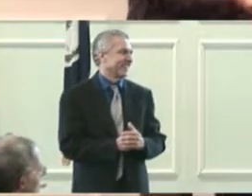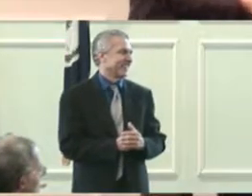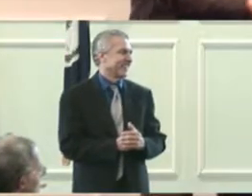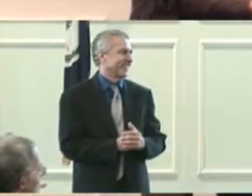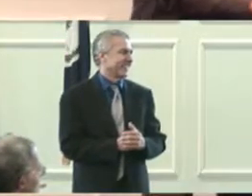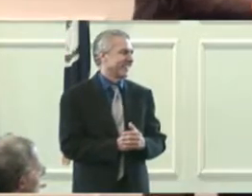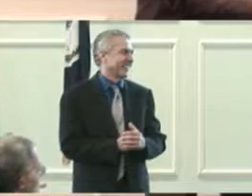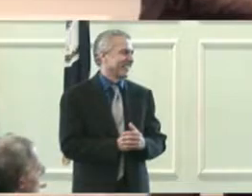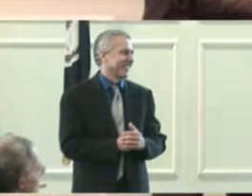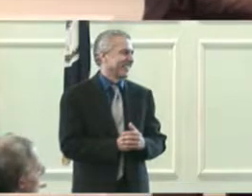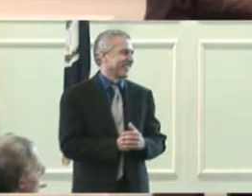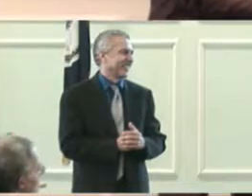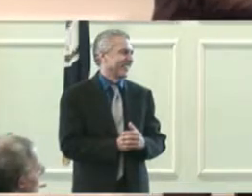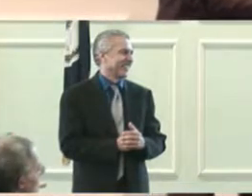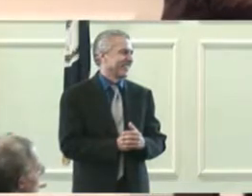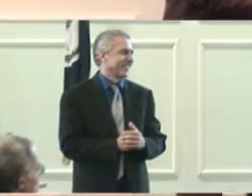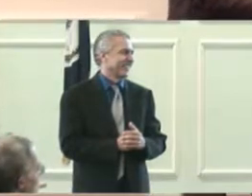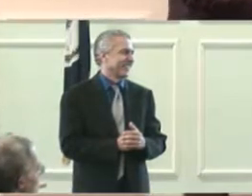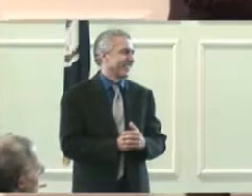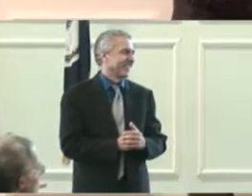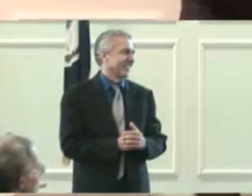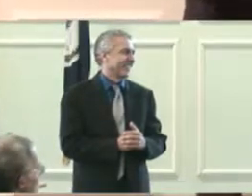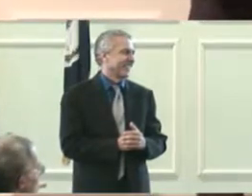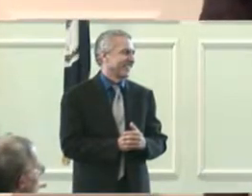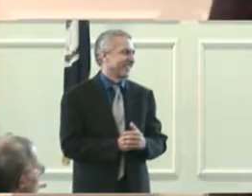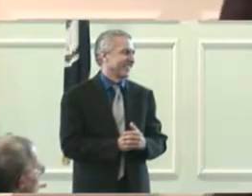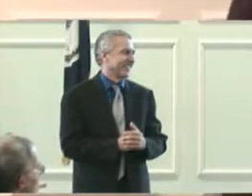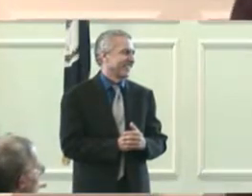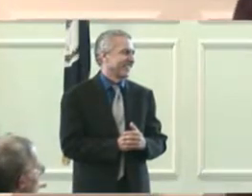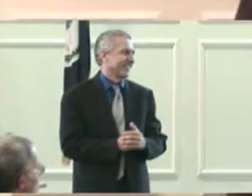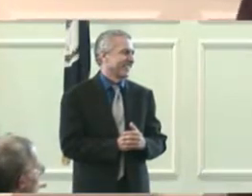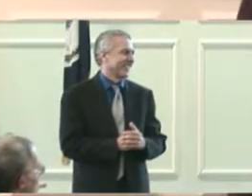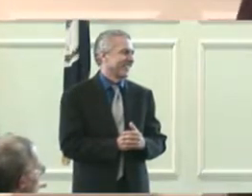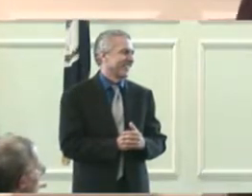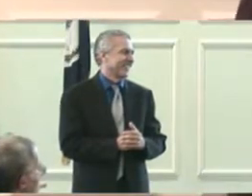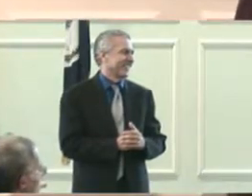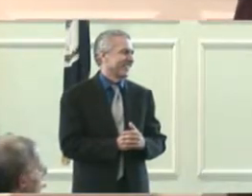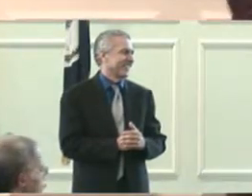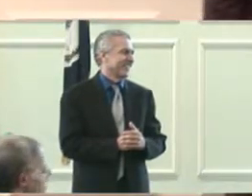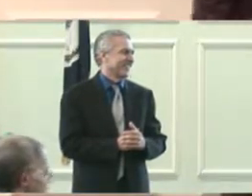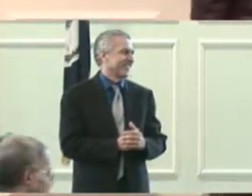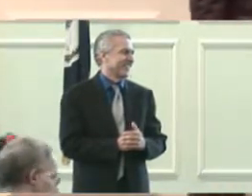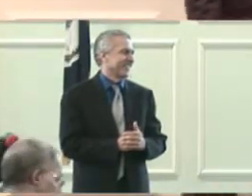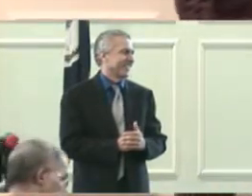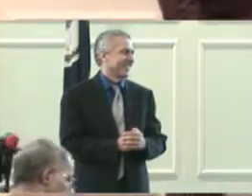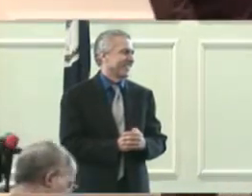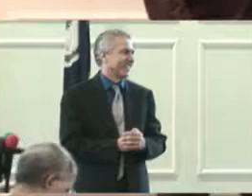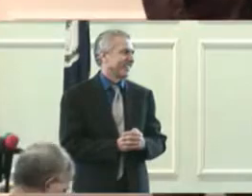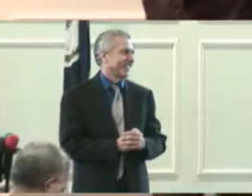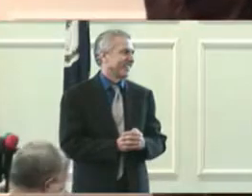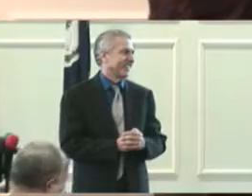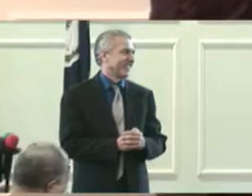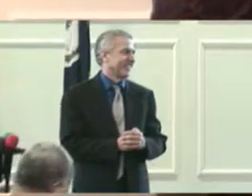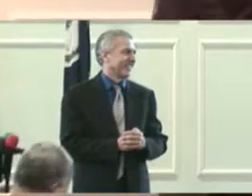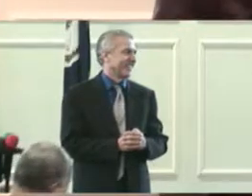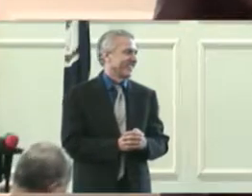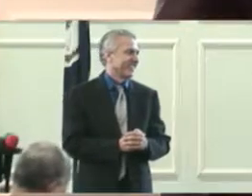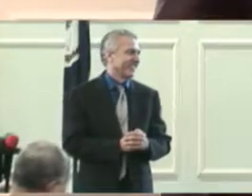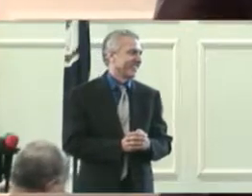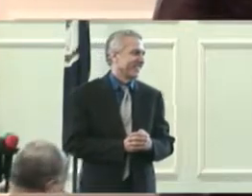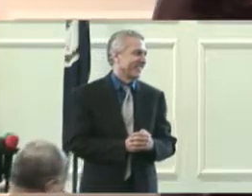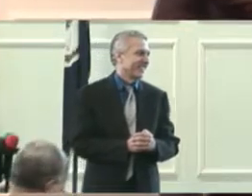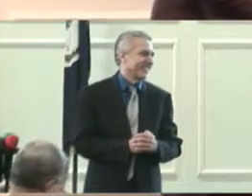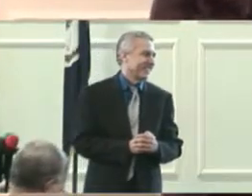This is for you. God bless you. This is for you, Rodney. And we have a little gift